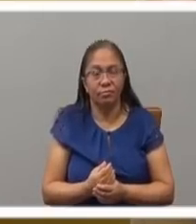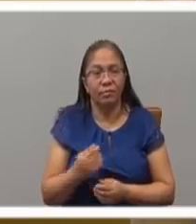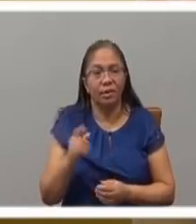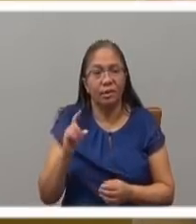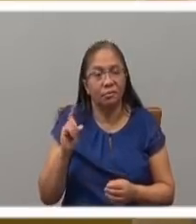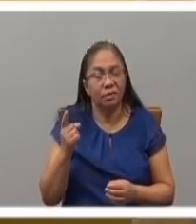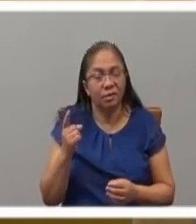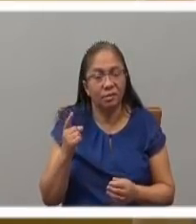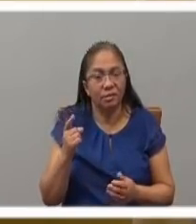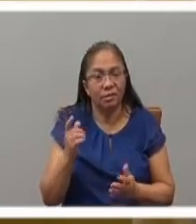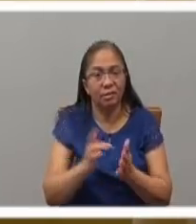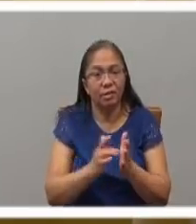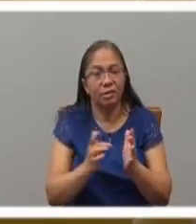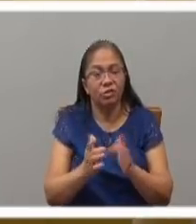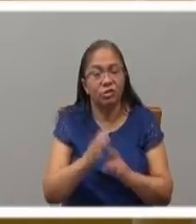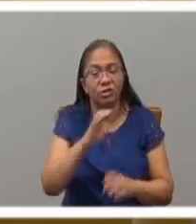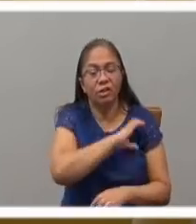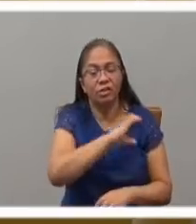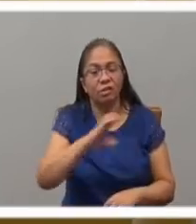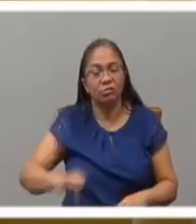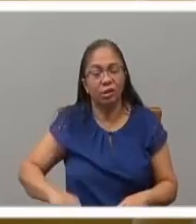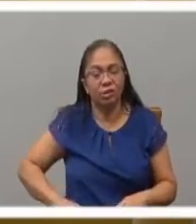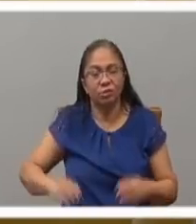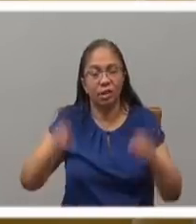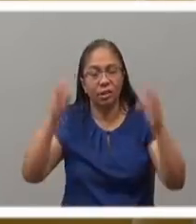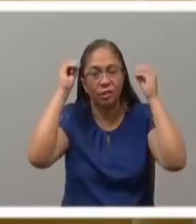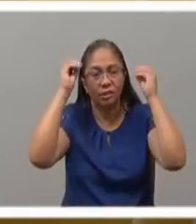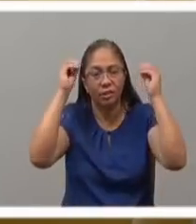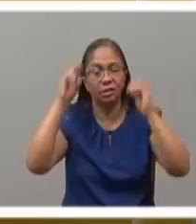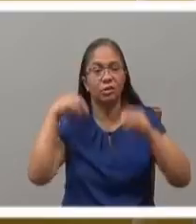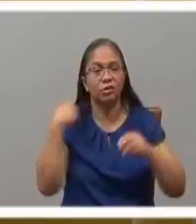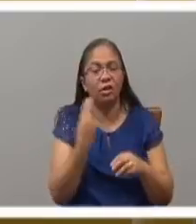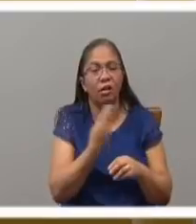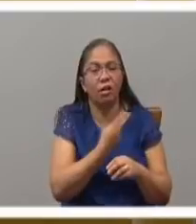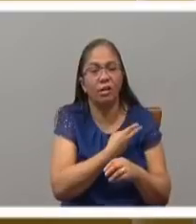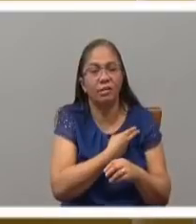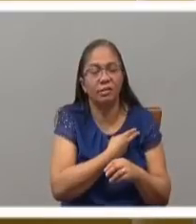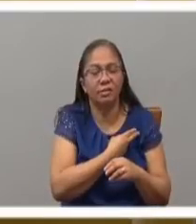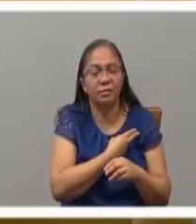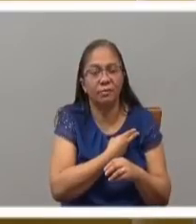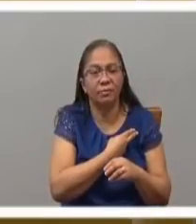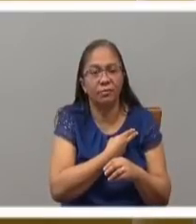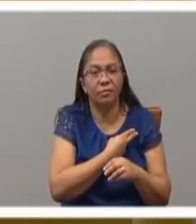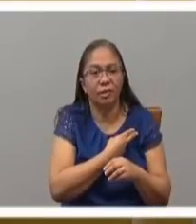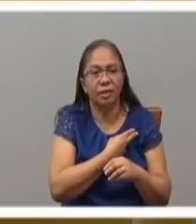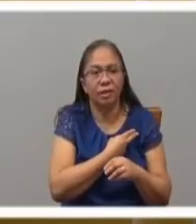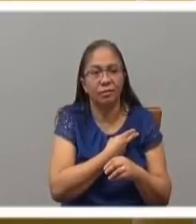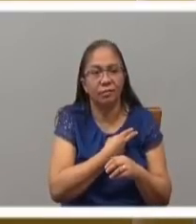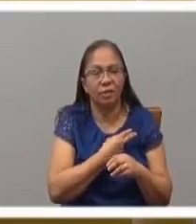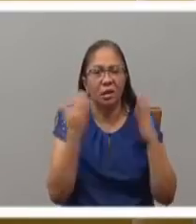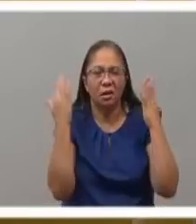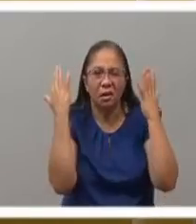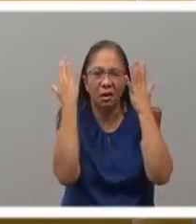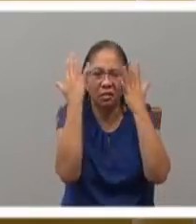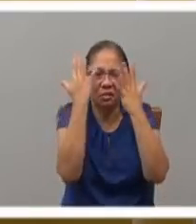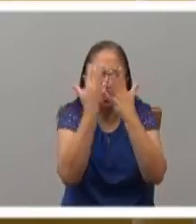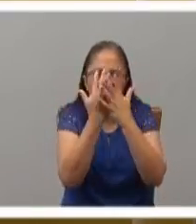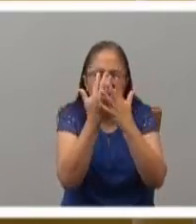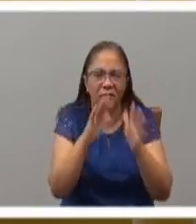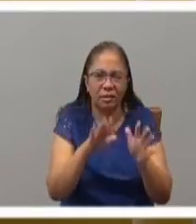is that the resurrection teaches us that though darkness that climaxes in